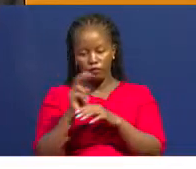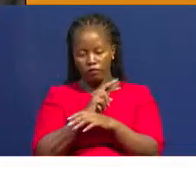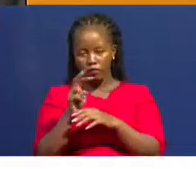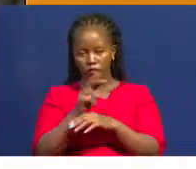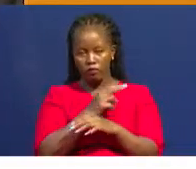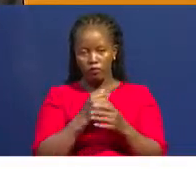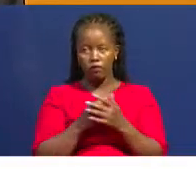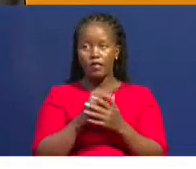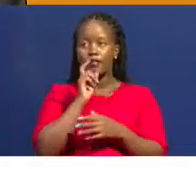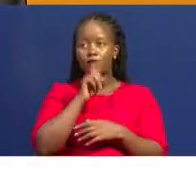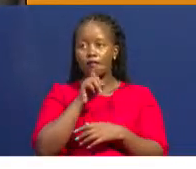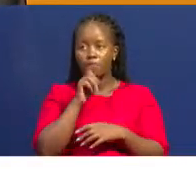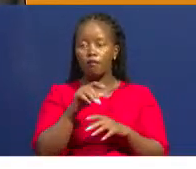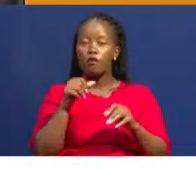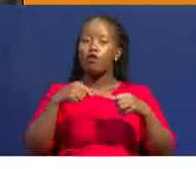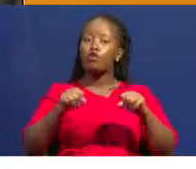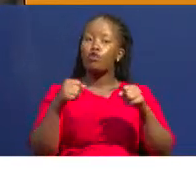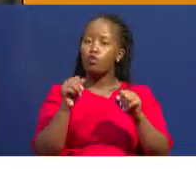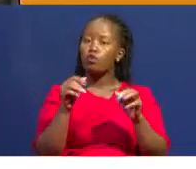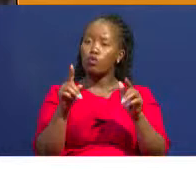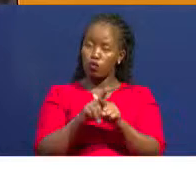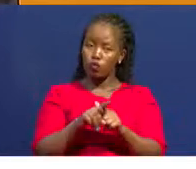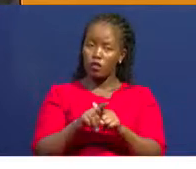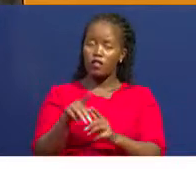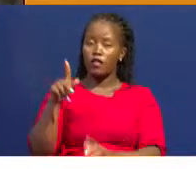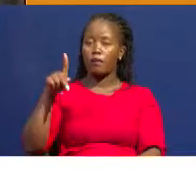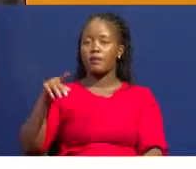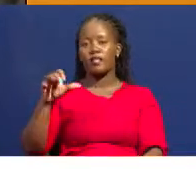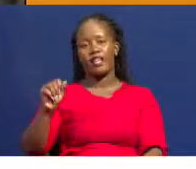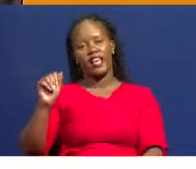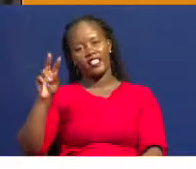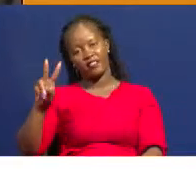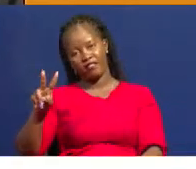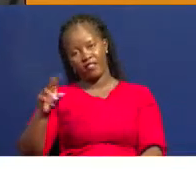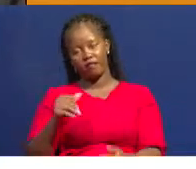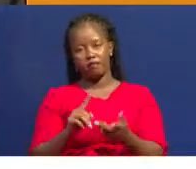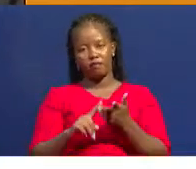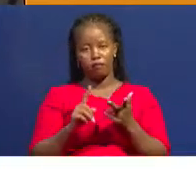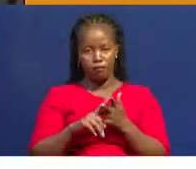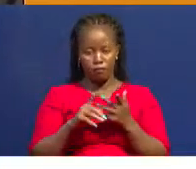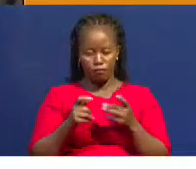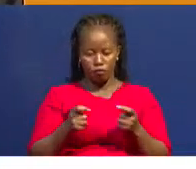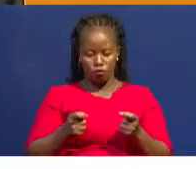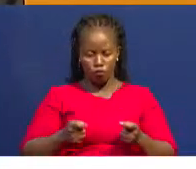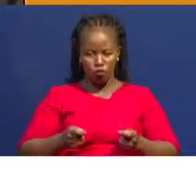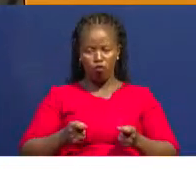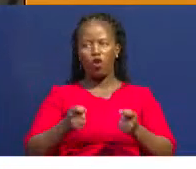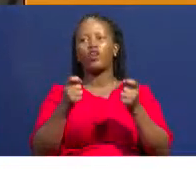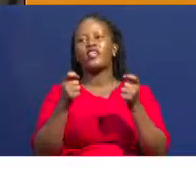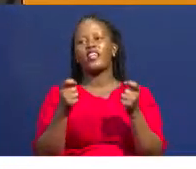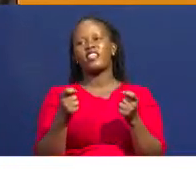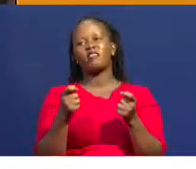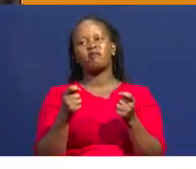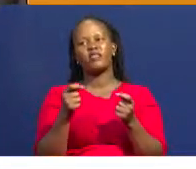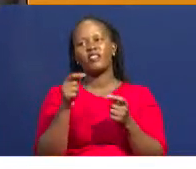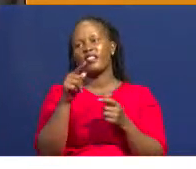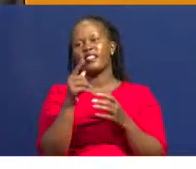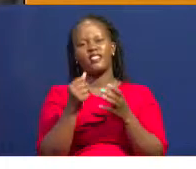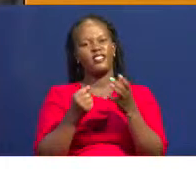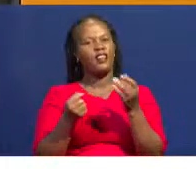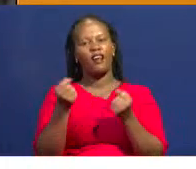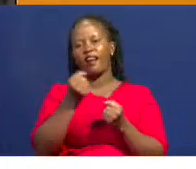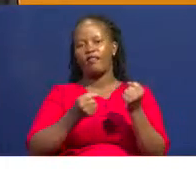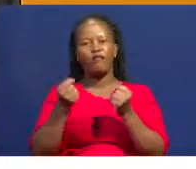Tuk-tuk is a PSV because they carry passengers. Mukokoteni is not a